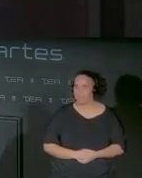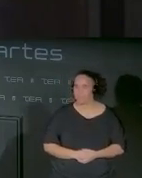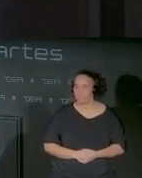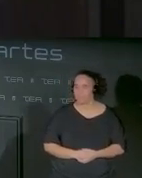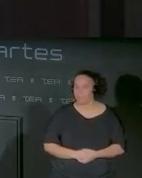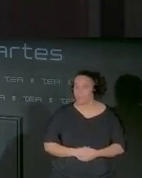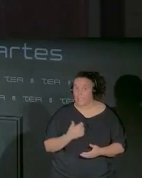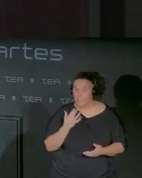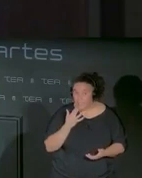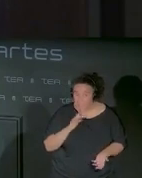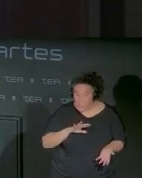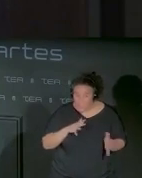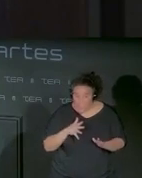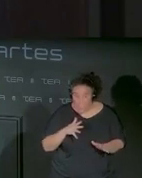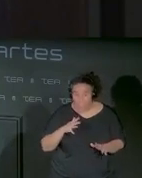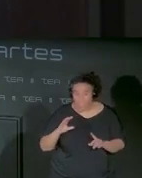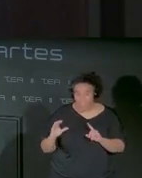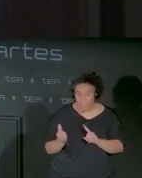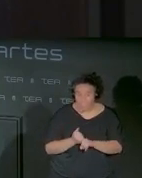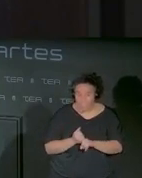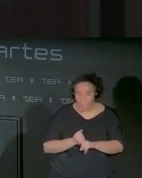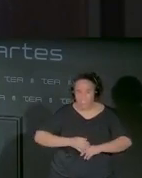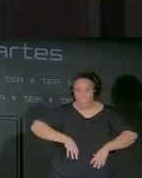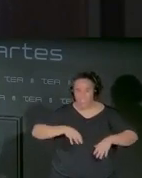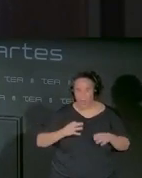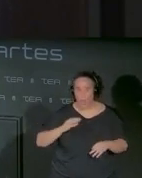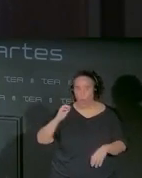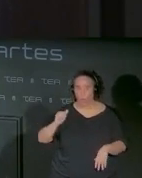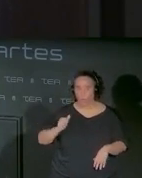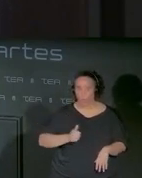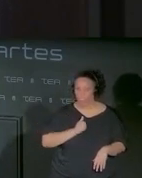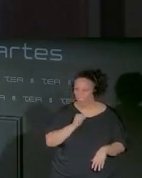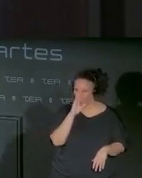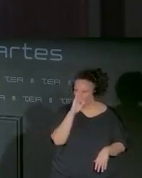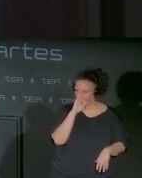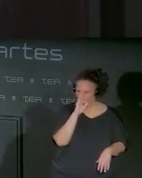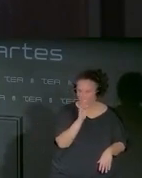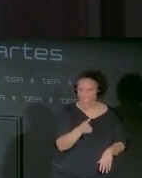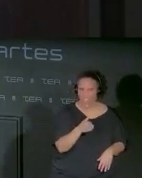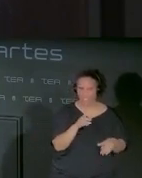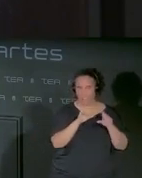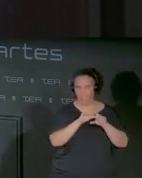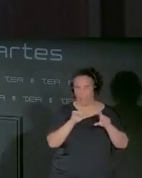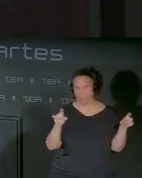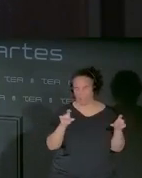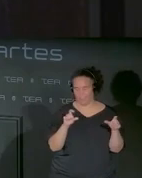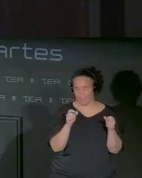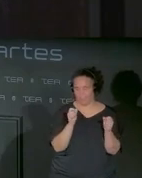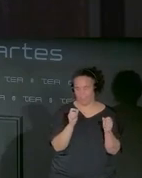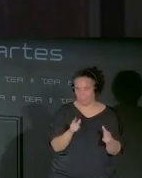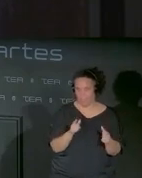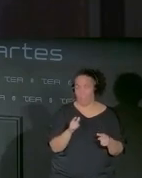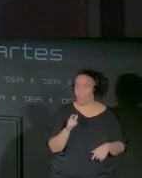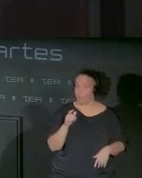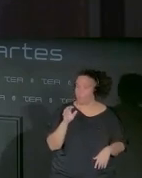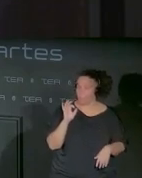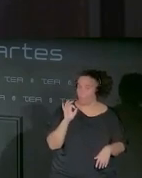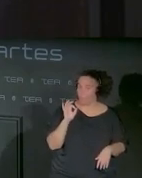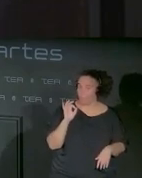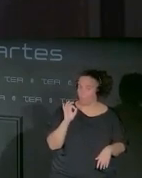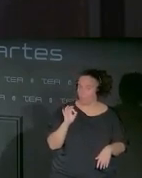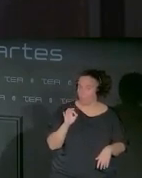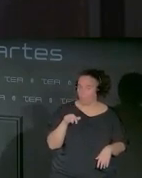cost lower. It is also true that in Europe we don't have a common audiovisual policy. We don't have a